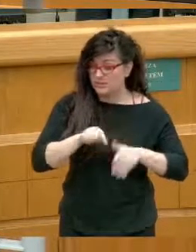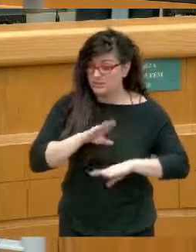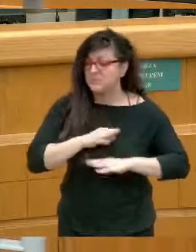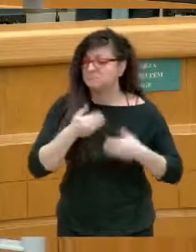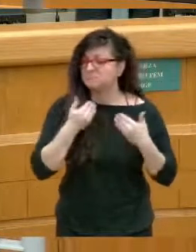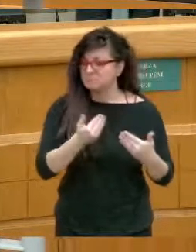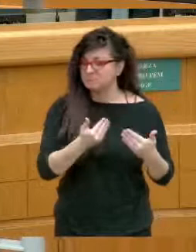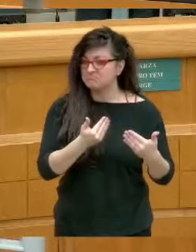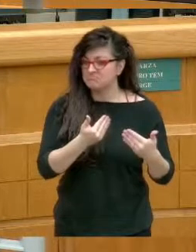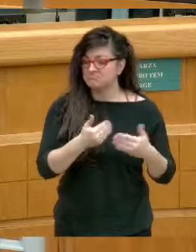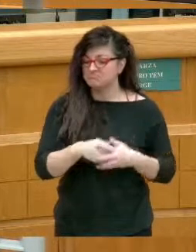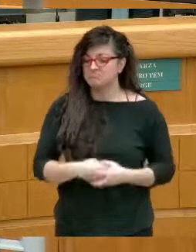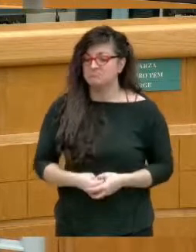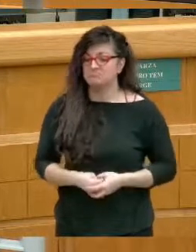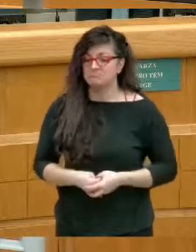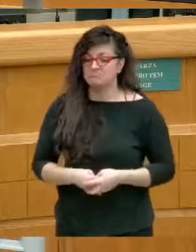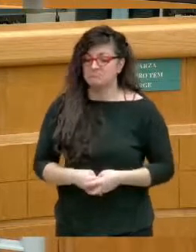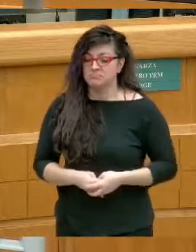512-883-2400.